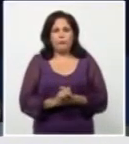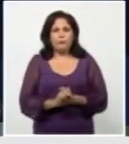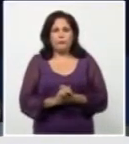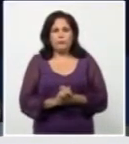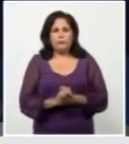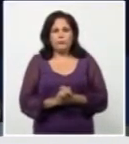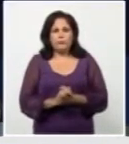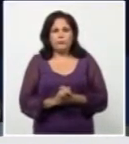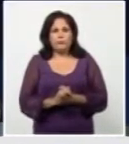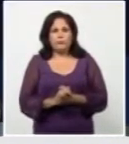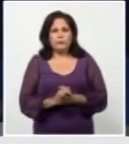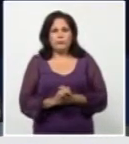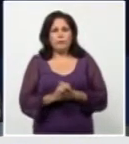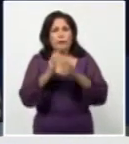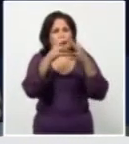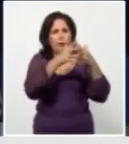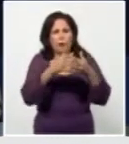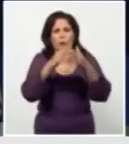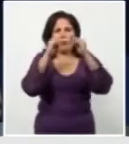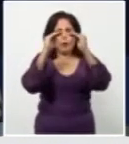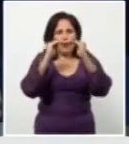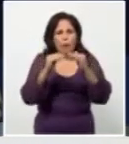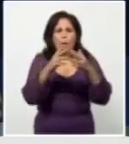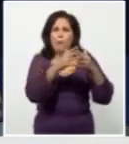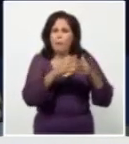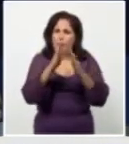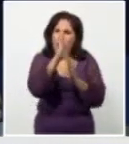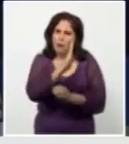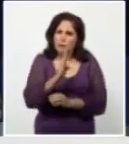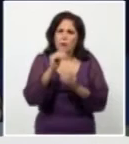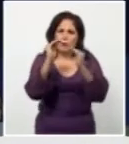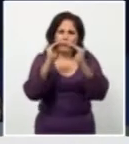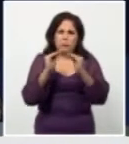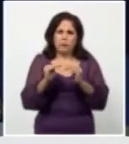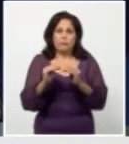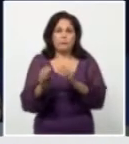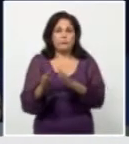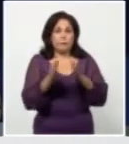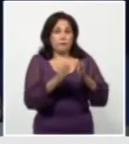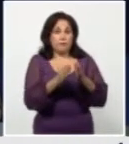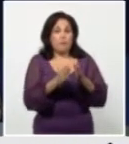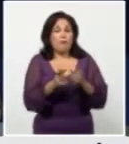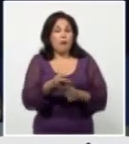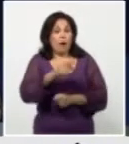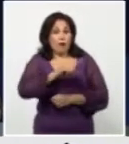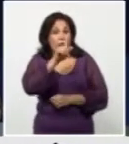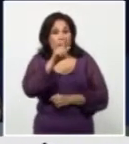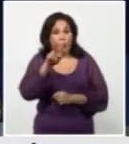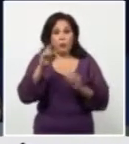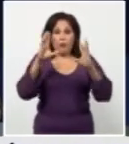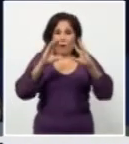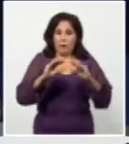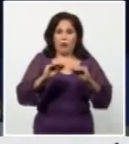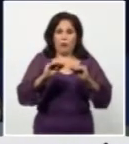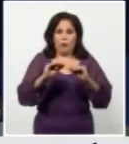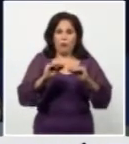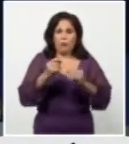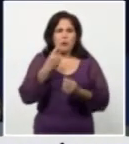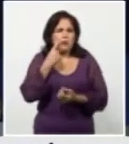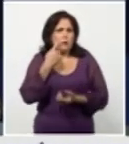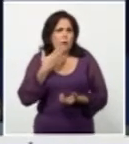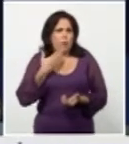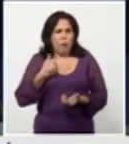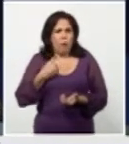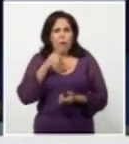the world, 185 countries continued reporting COVID-19.